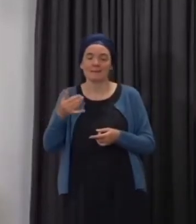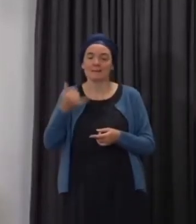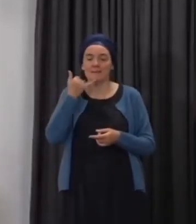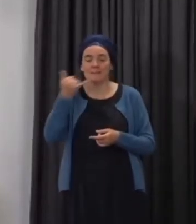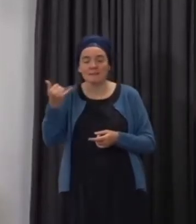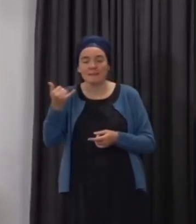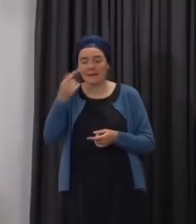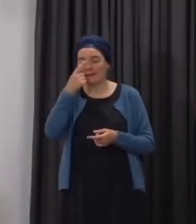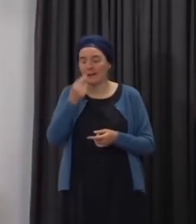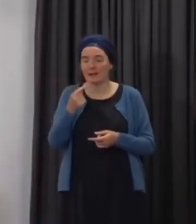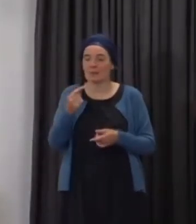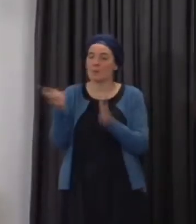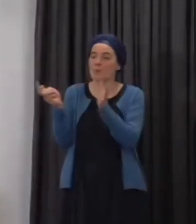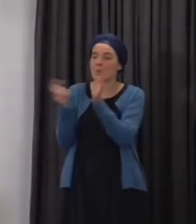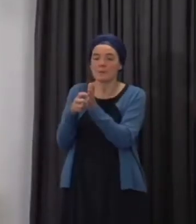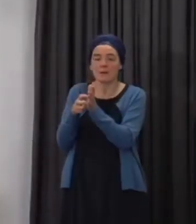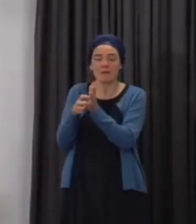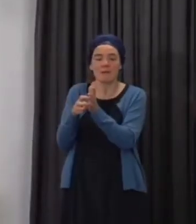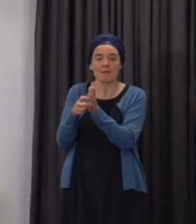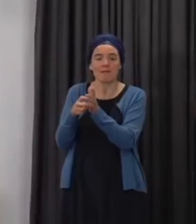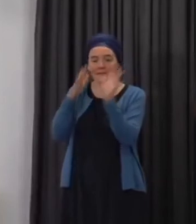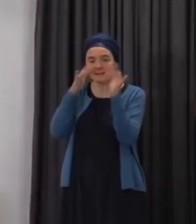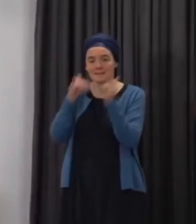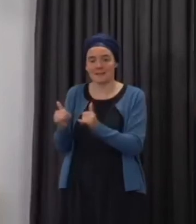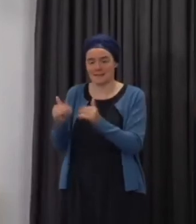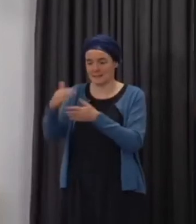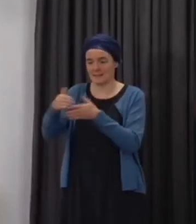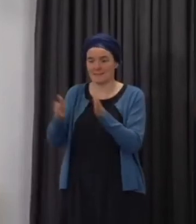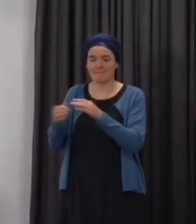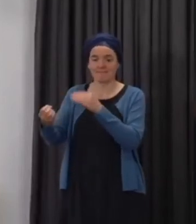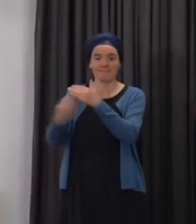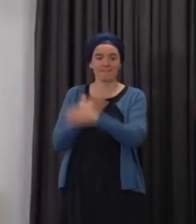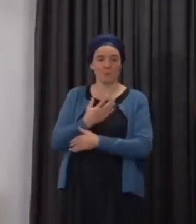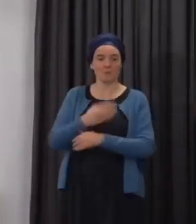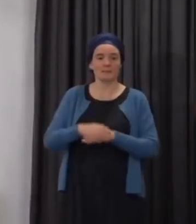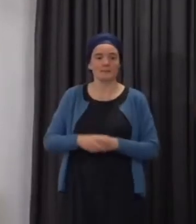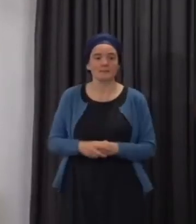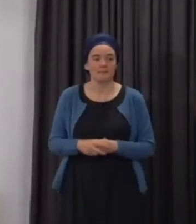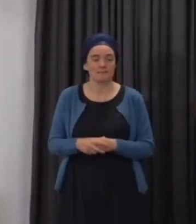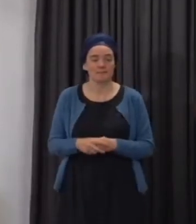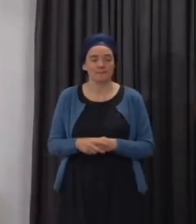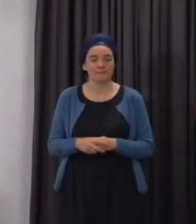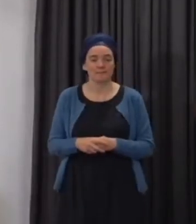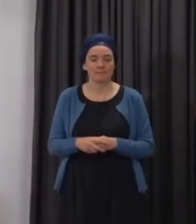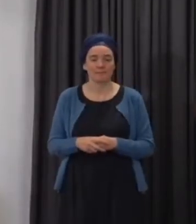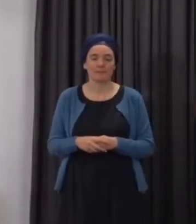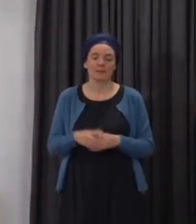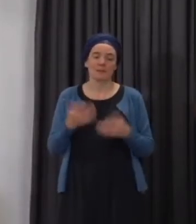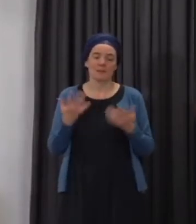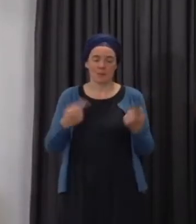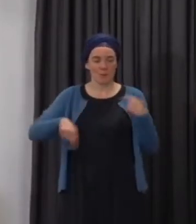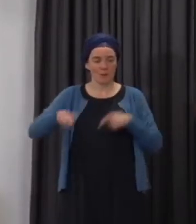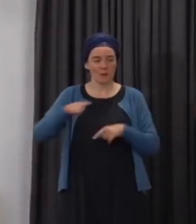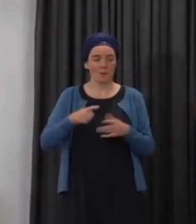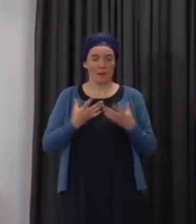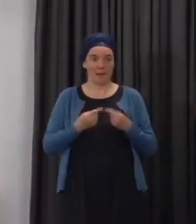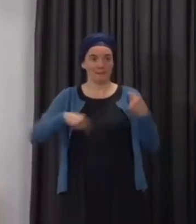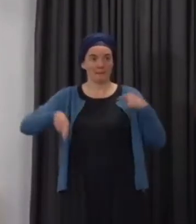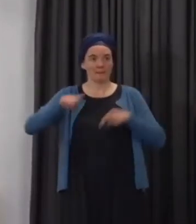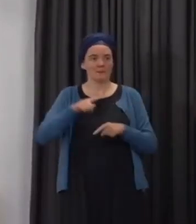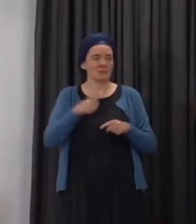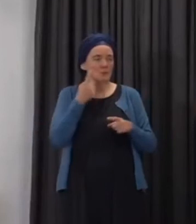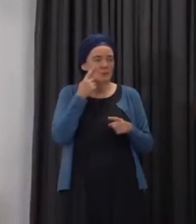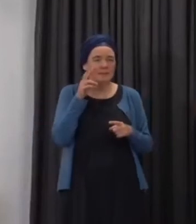increasing coronavirus testing and will help us to identify where the virus is and how it is spreading across